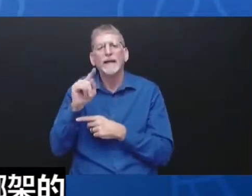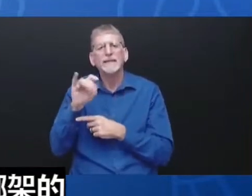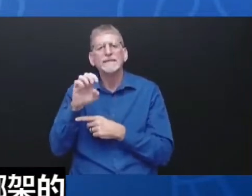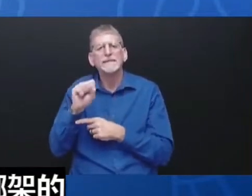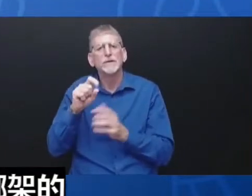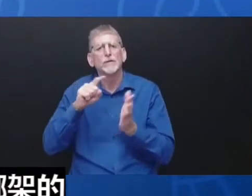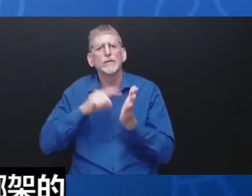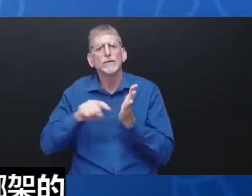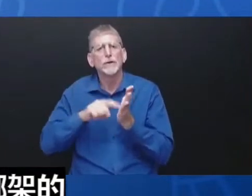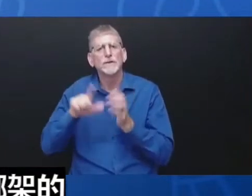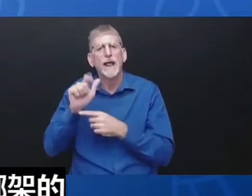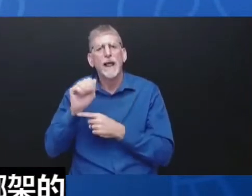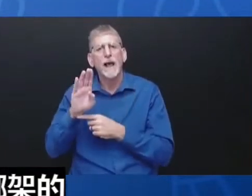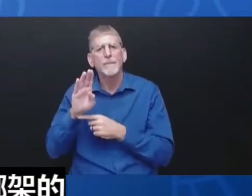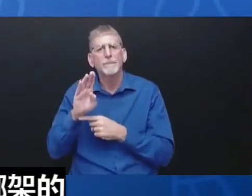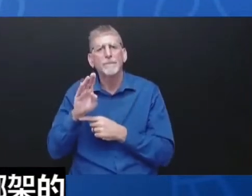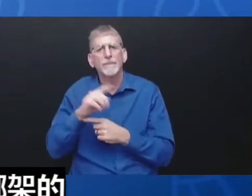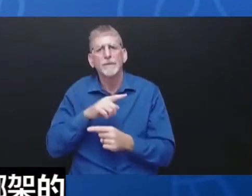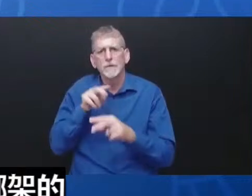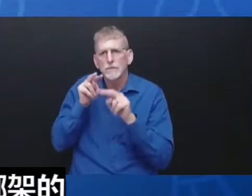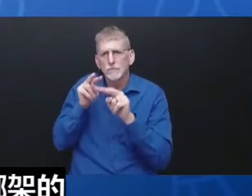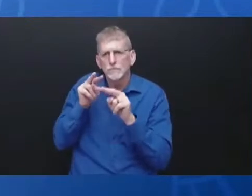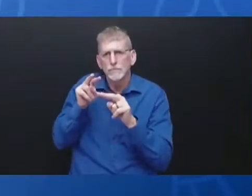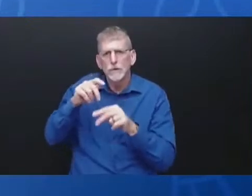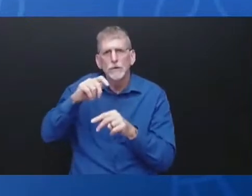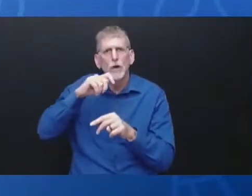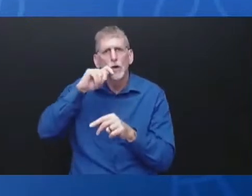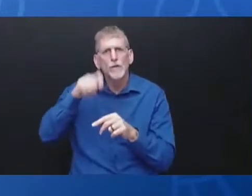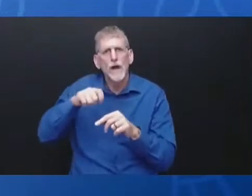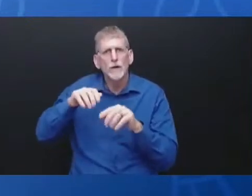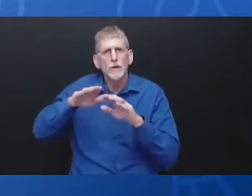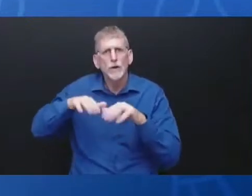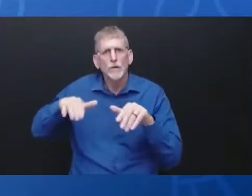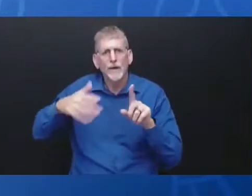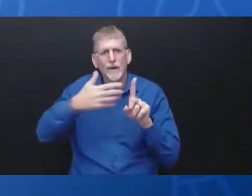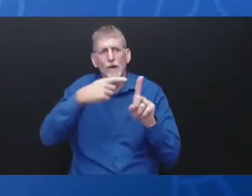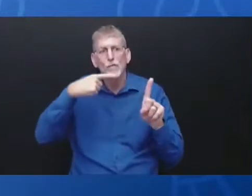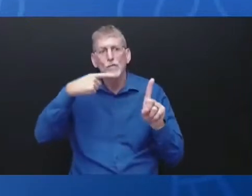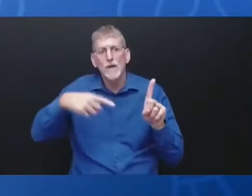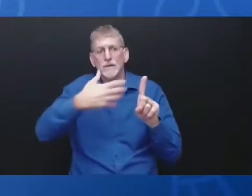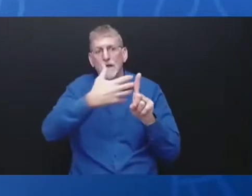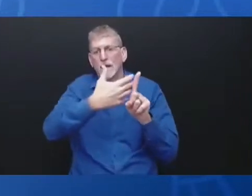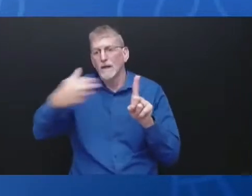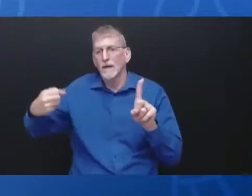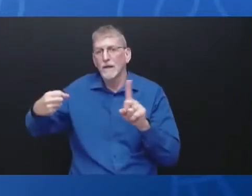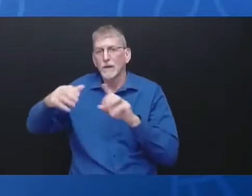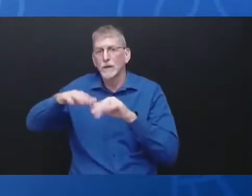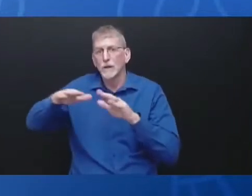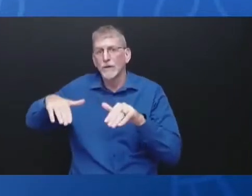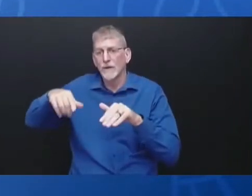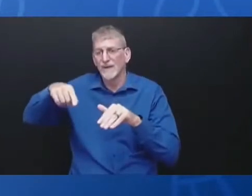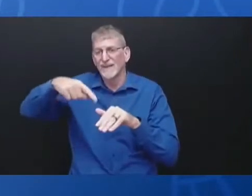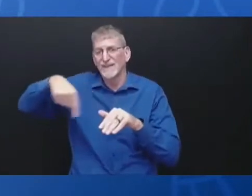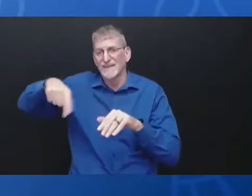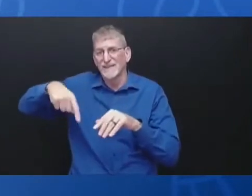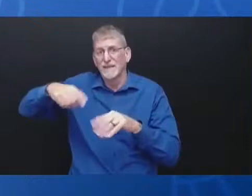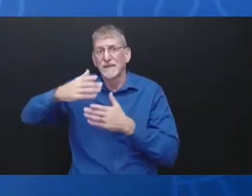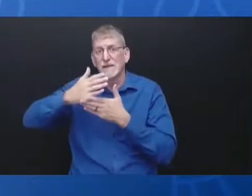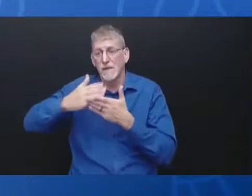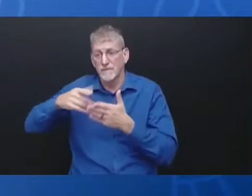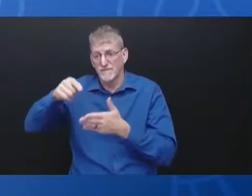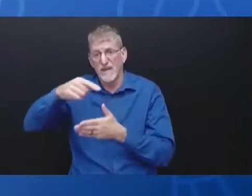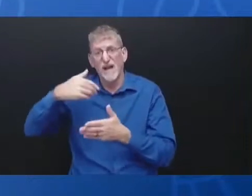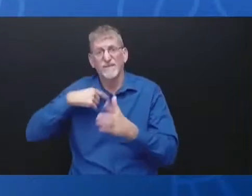by Russia since Russia's invasion of Ukraine. Some of that evidence was about to be, from their work, it was about to be